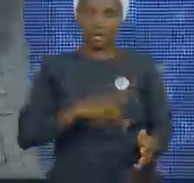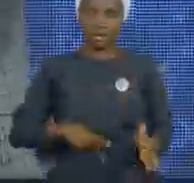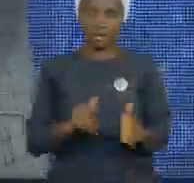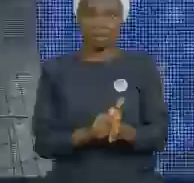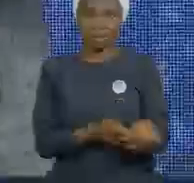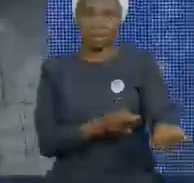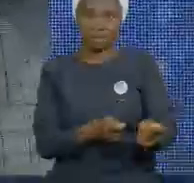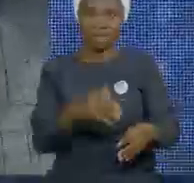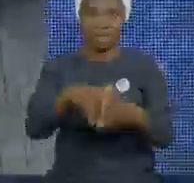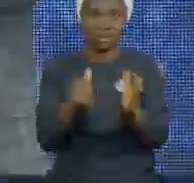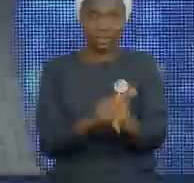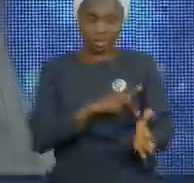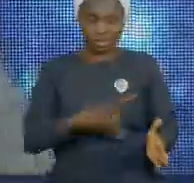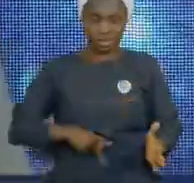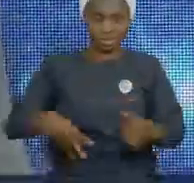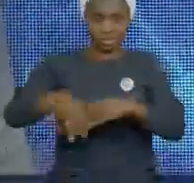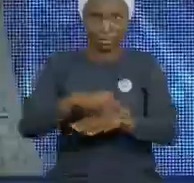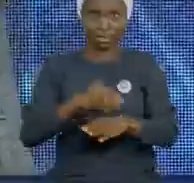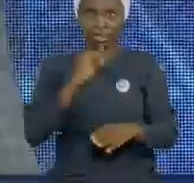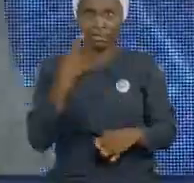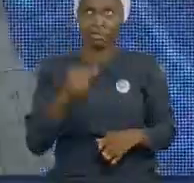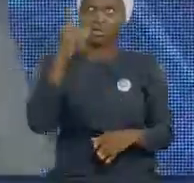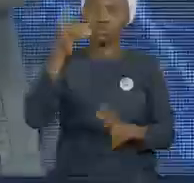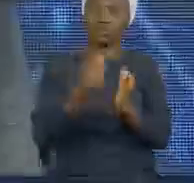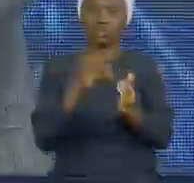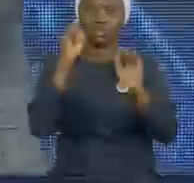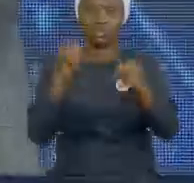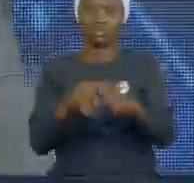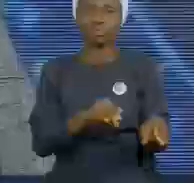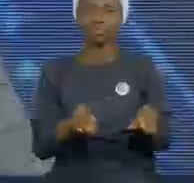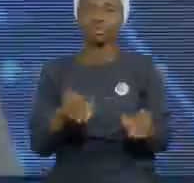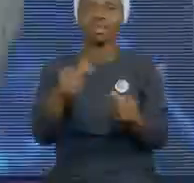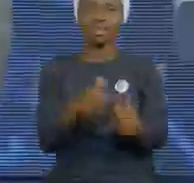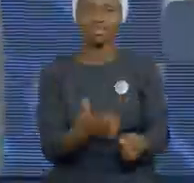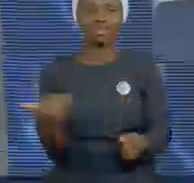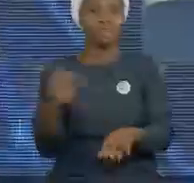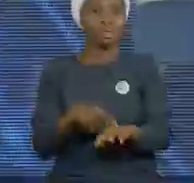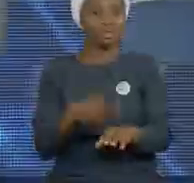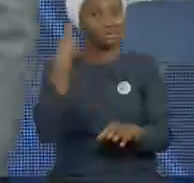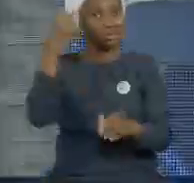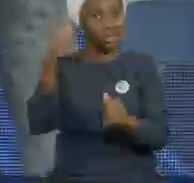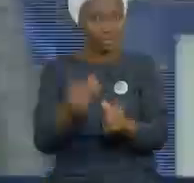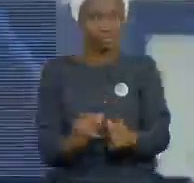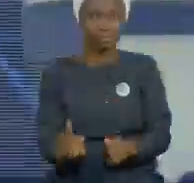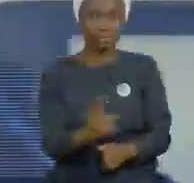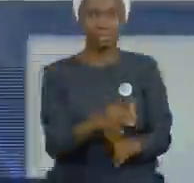is the one that is able to do everything, anytime, for everyone.